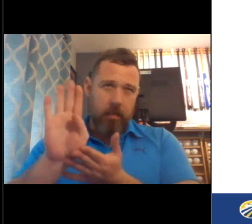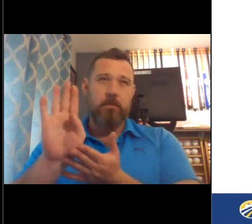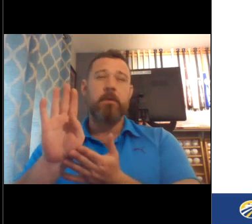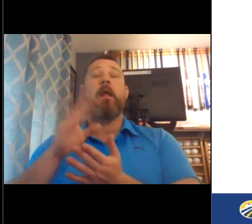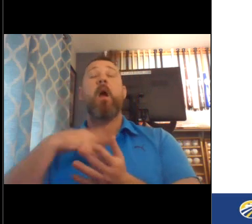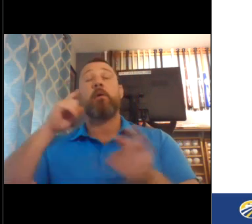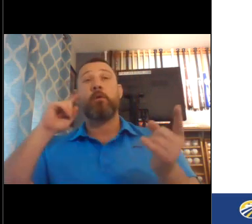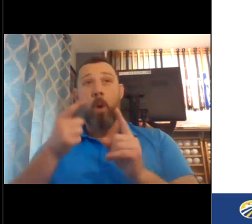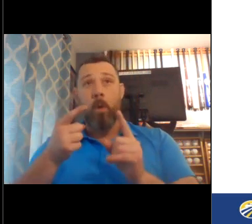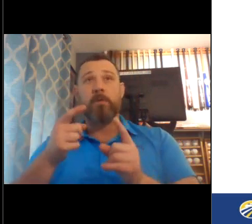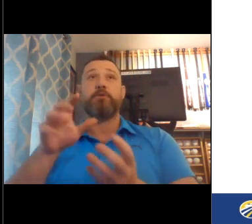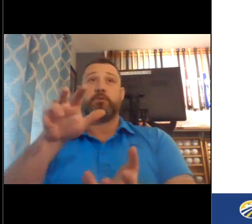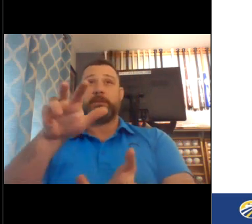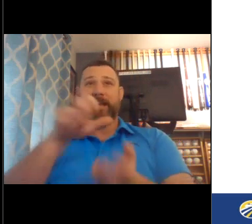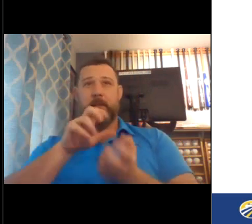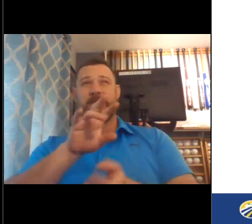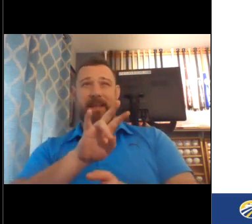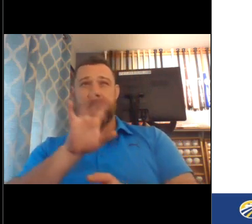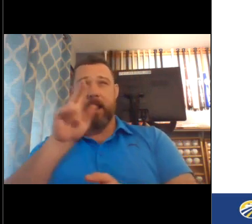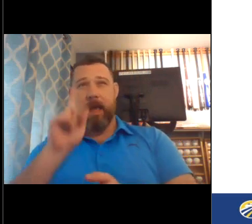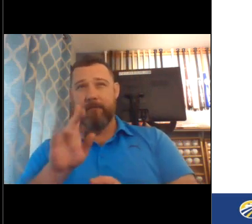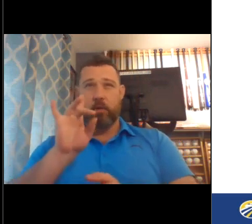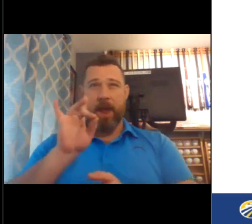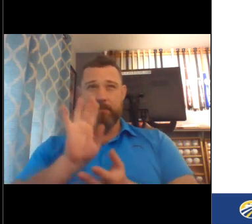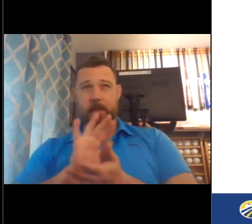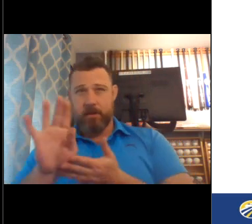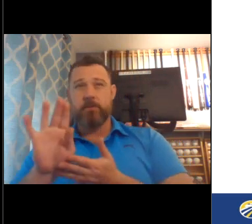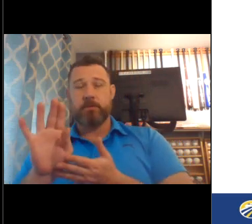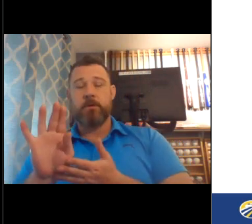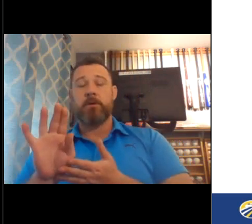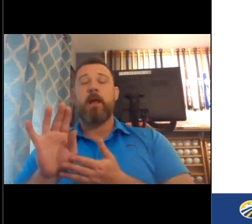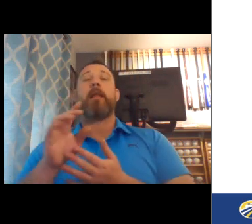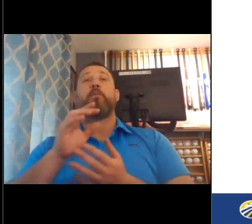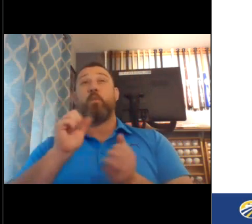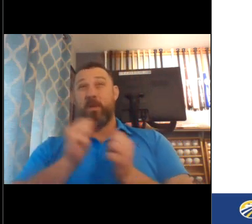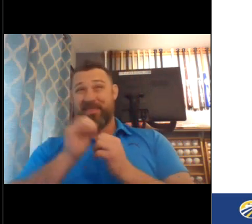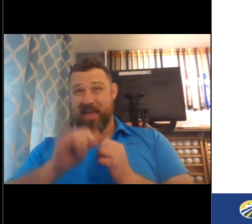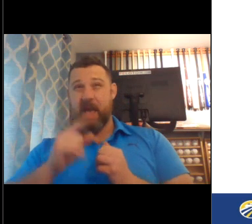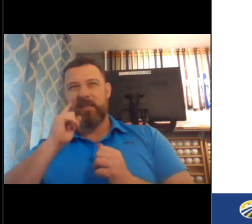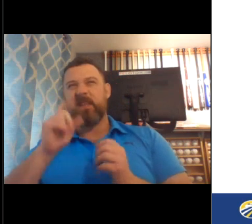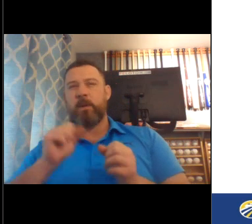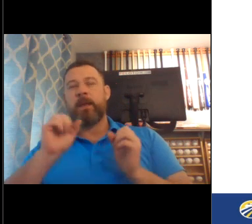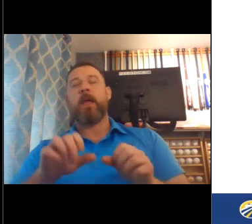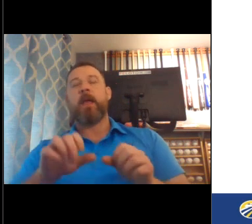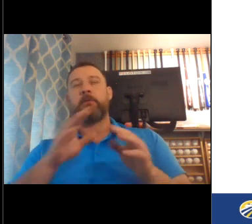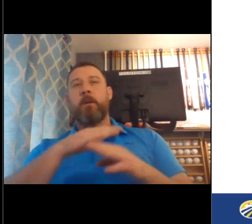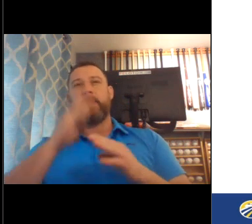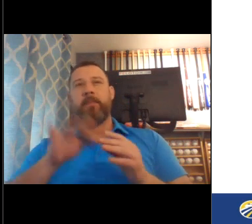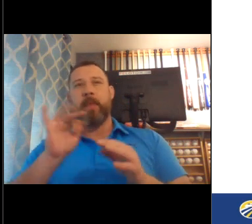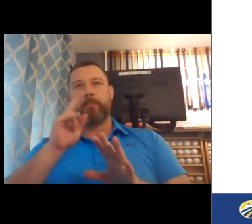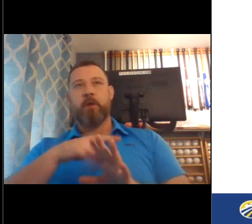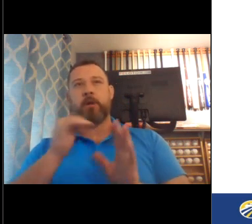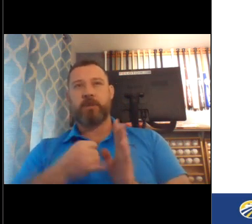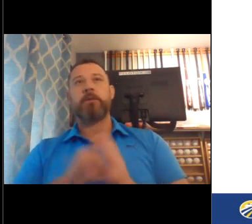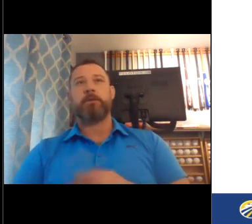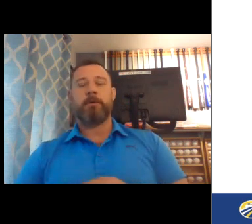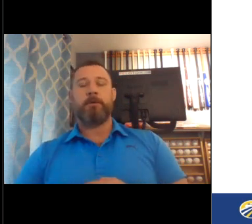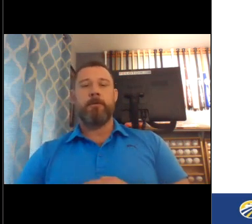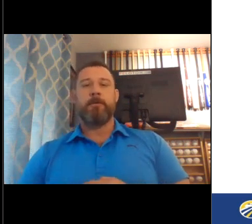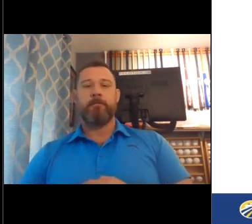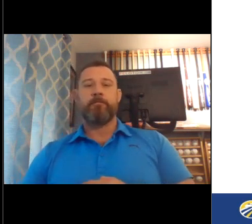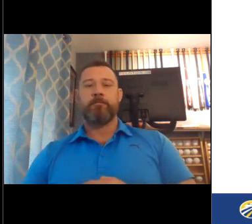objective is to get about 7.5 to 8. And with that, we think we can get done what we need to get done. So this